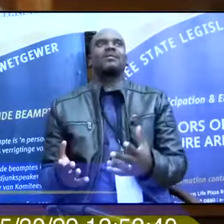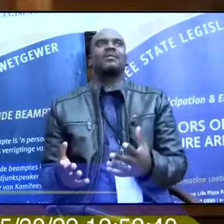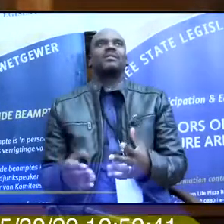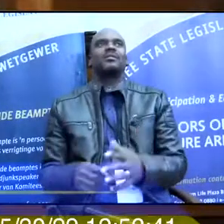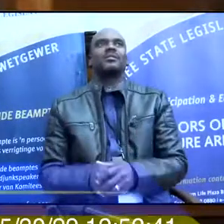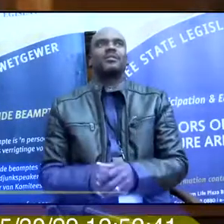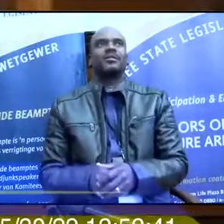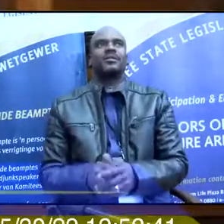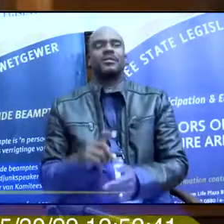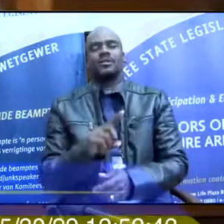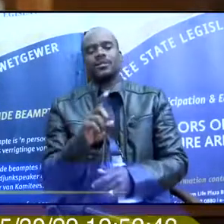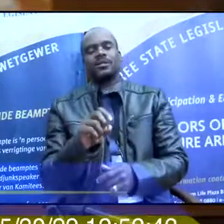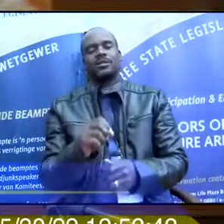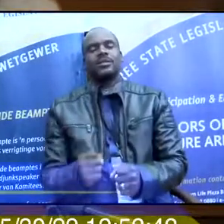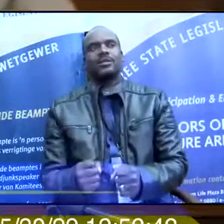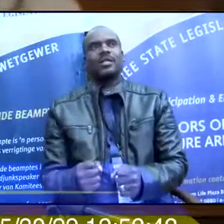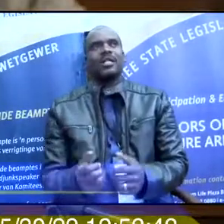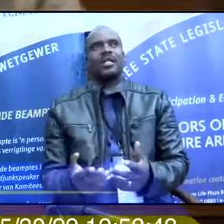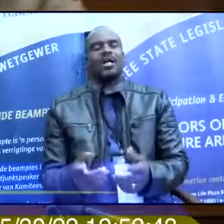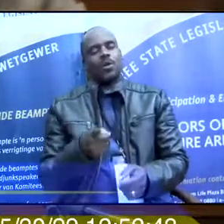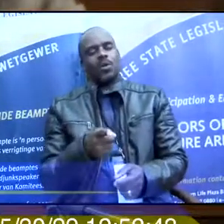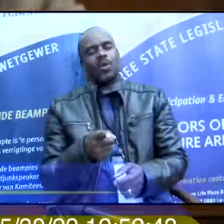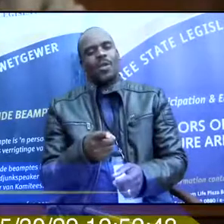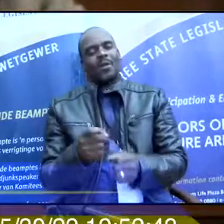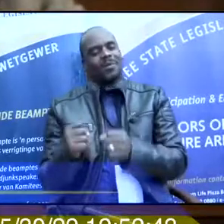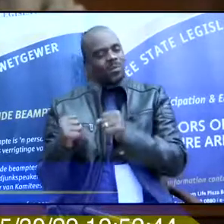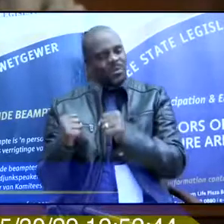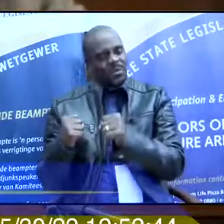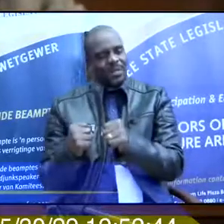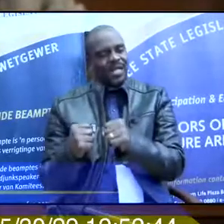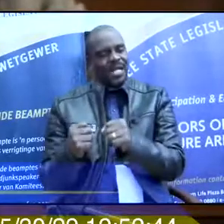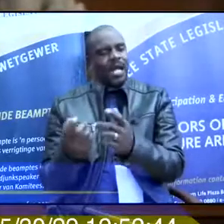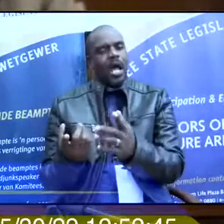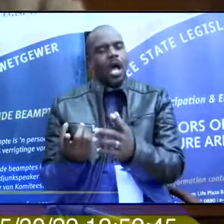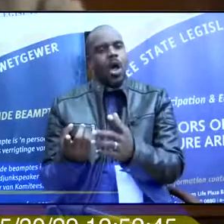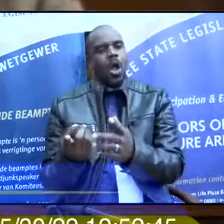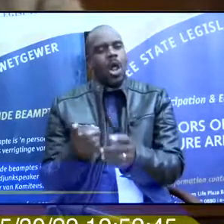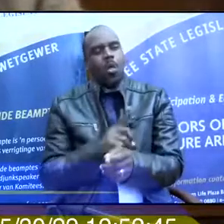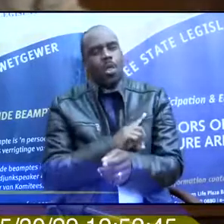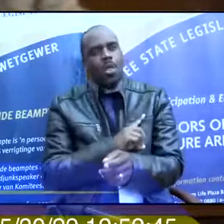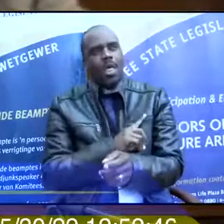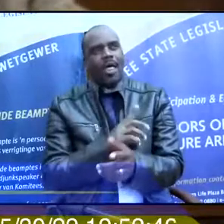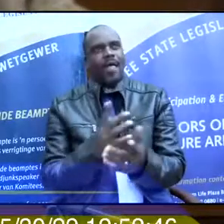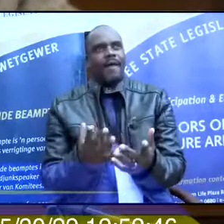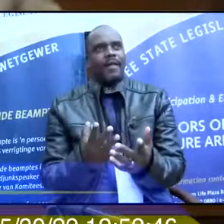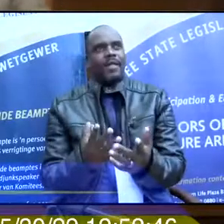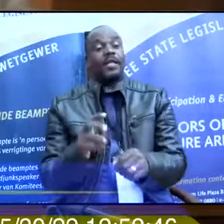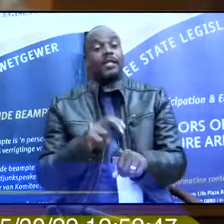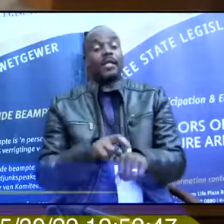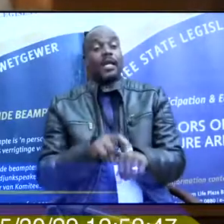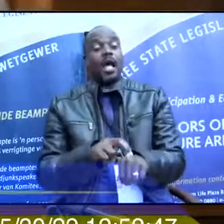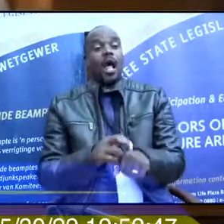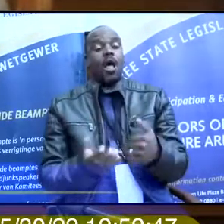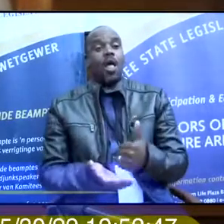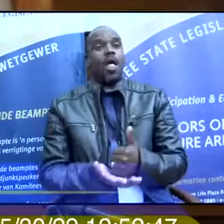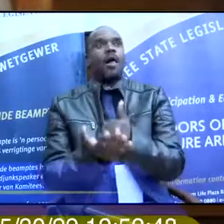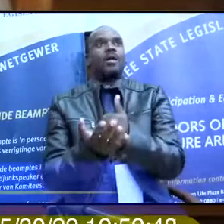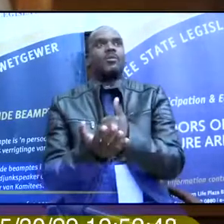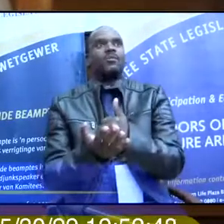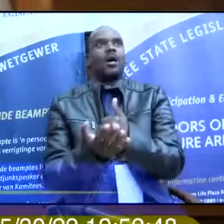outstanding so it's a struggle for this poor daughter to access a tertiary